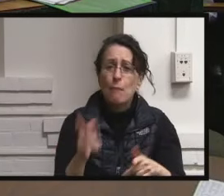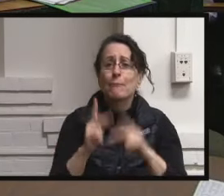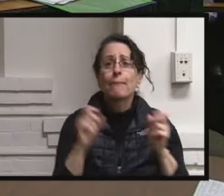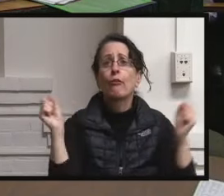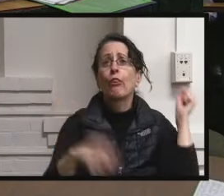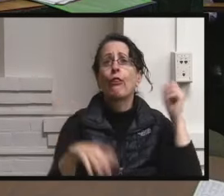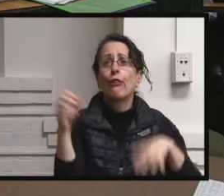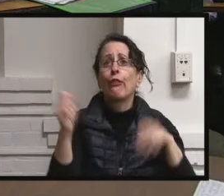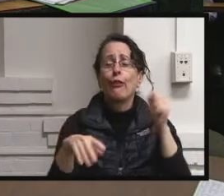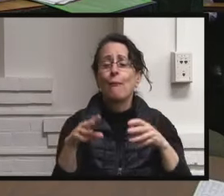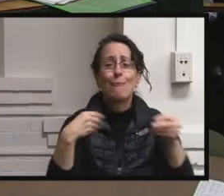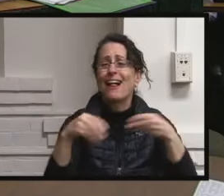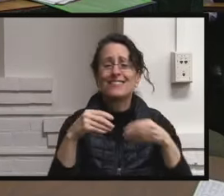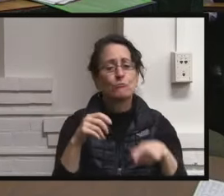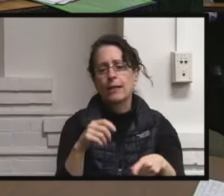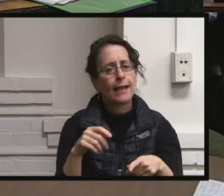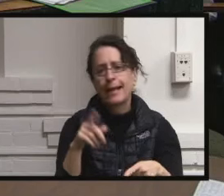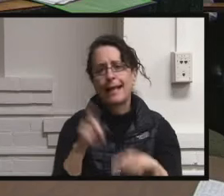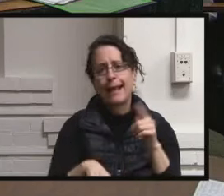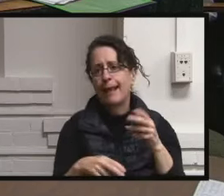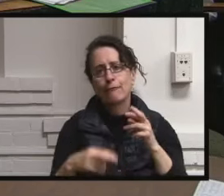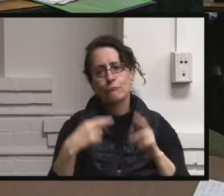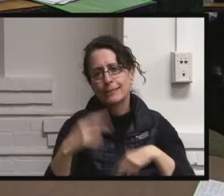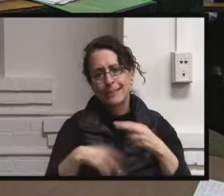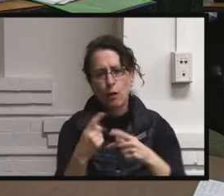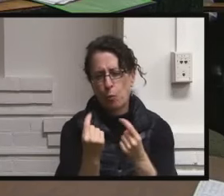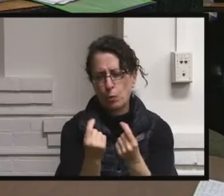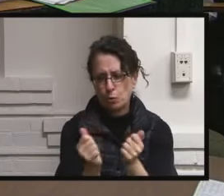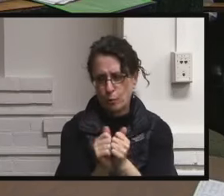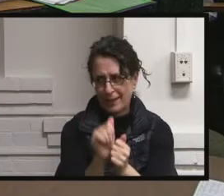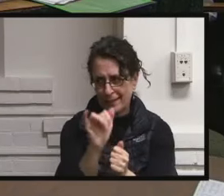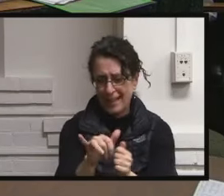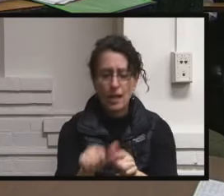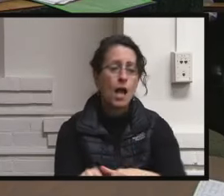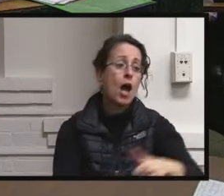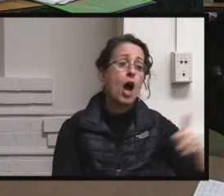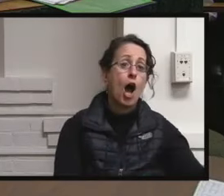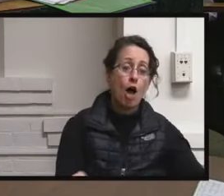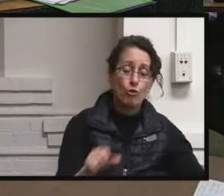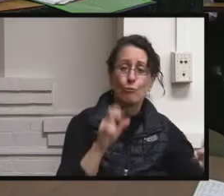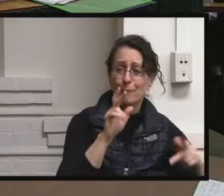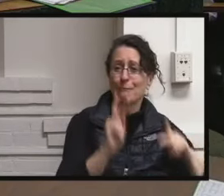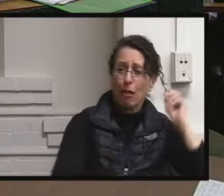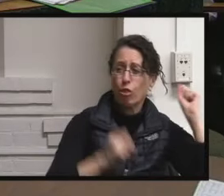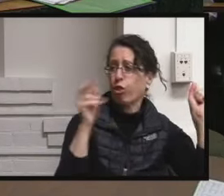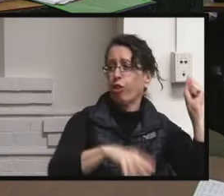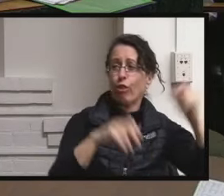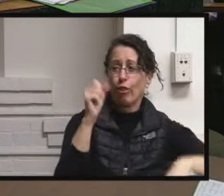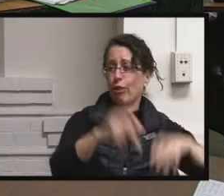plastics, and the additional materials from the HAMPS, for all of which are affecting the bottom line.